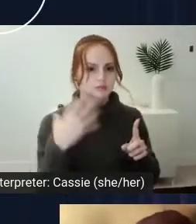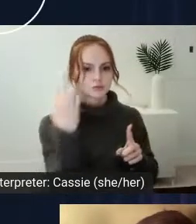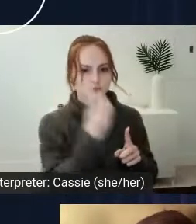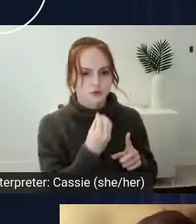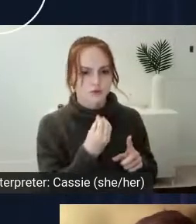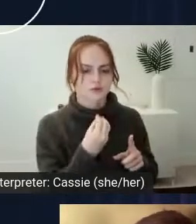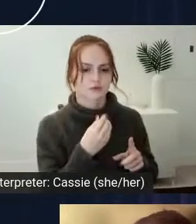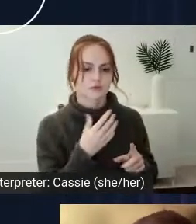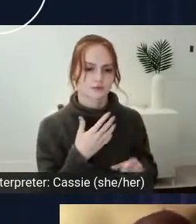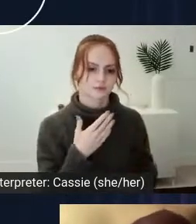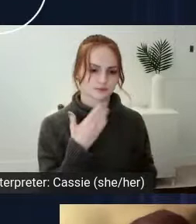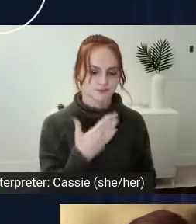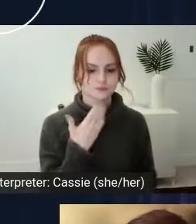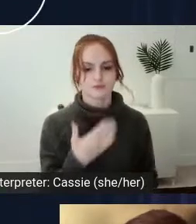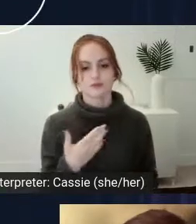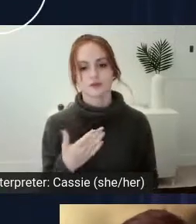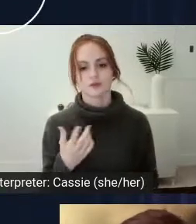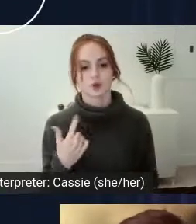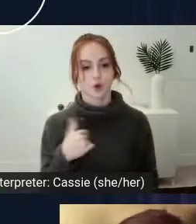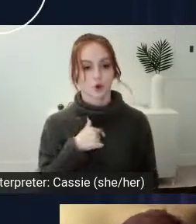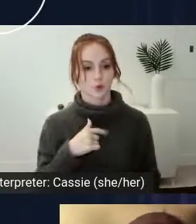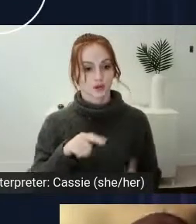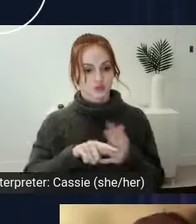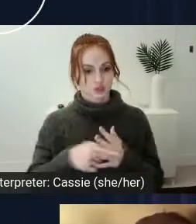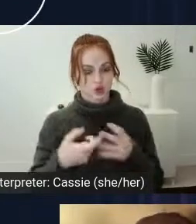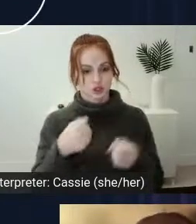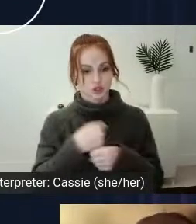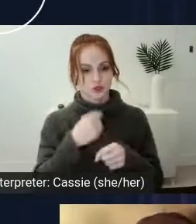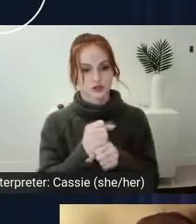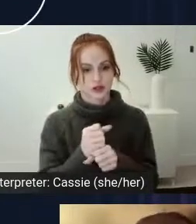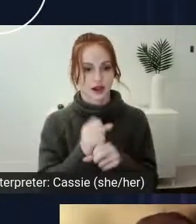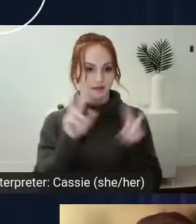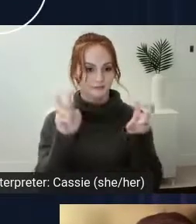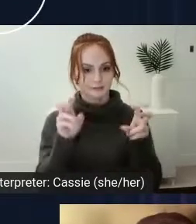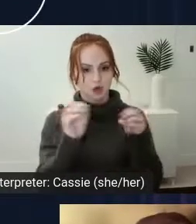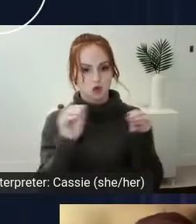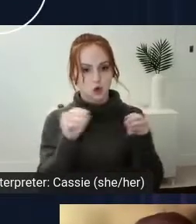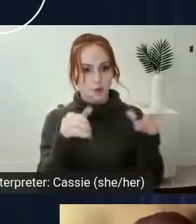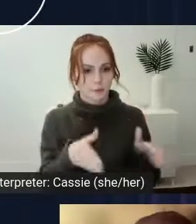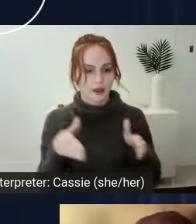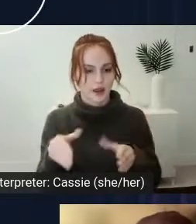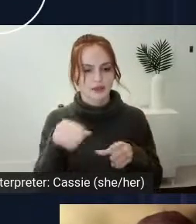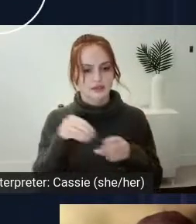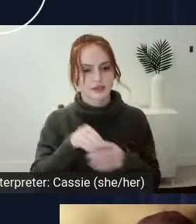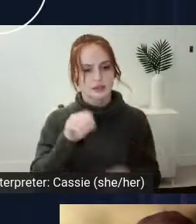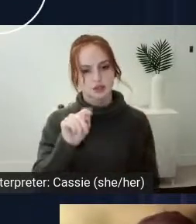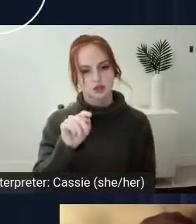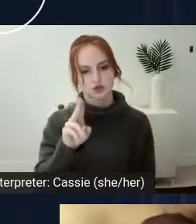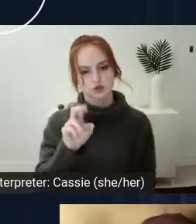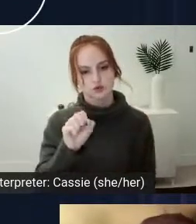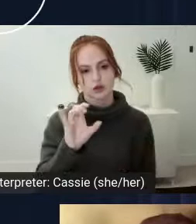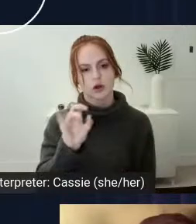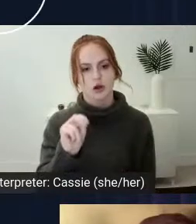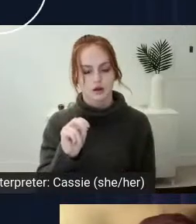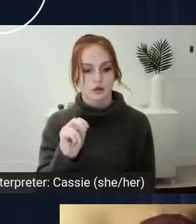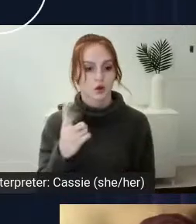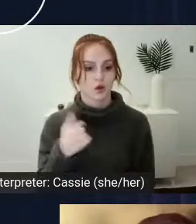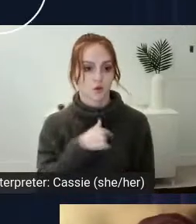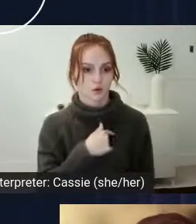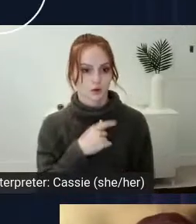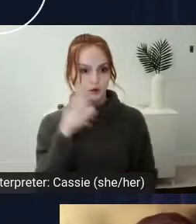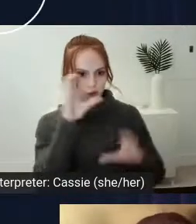we started to create No Pants in Tucson, we were looking at archaic US state